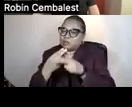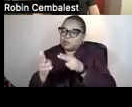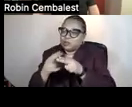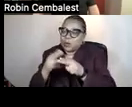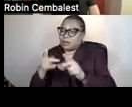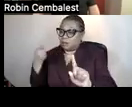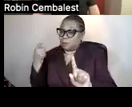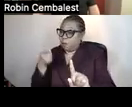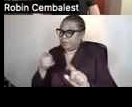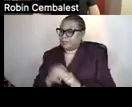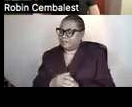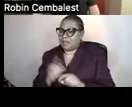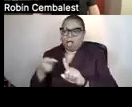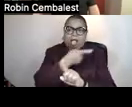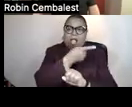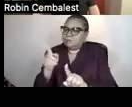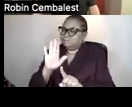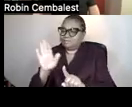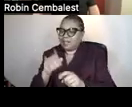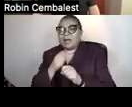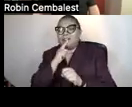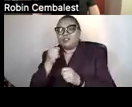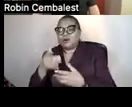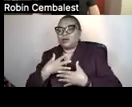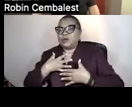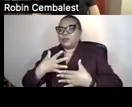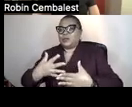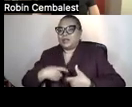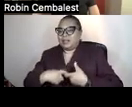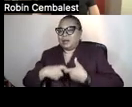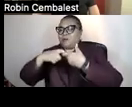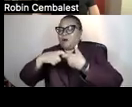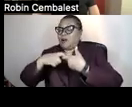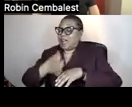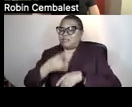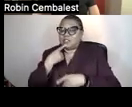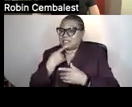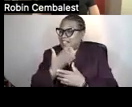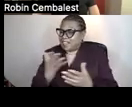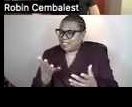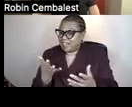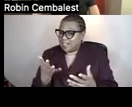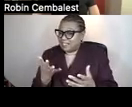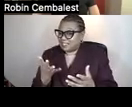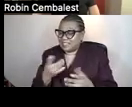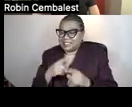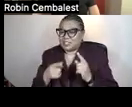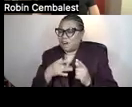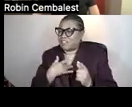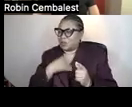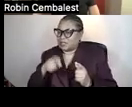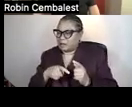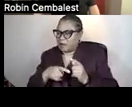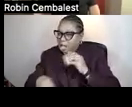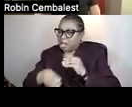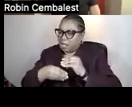on point. Make sure to breathe and pause. All right. After you say the thing, don't feel the need to